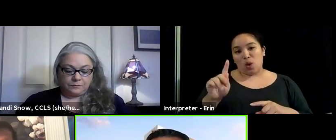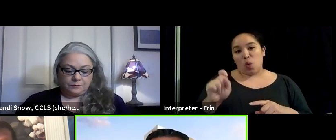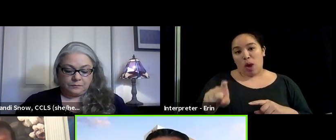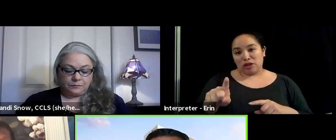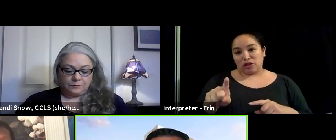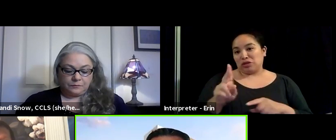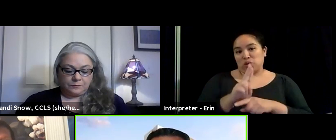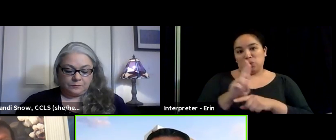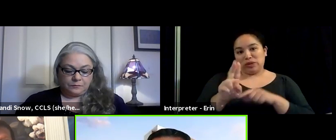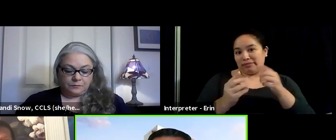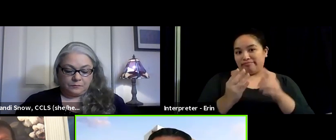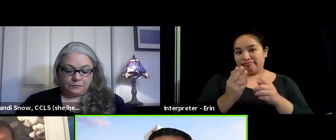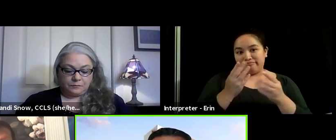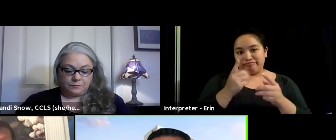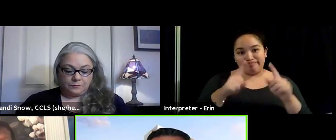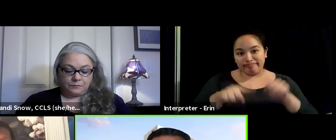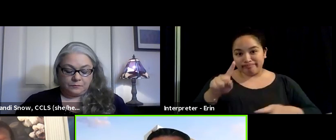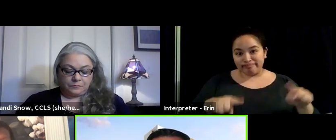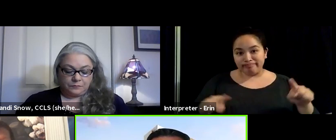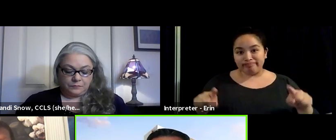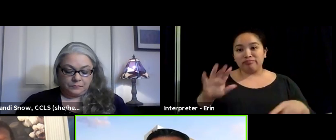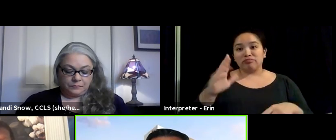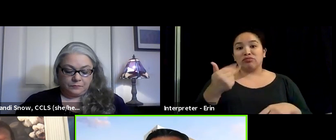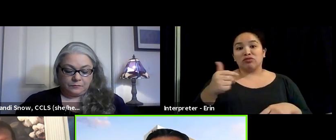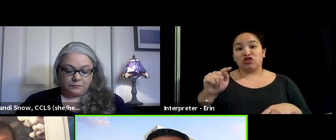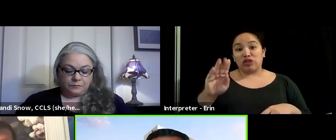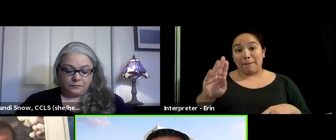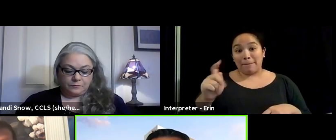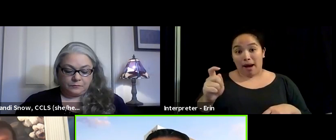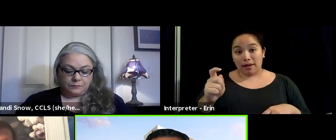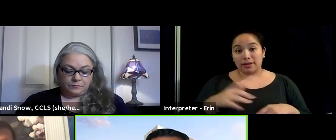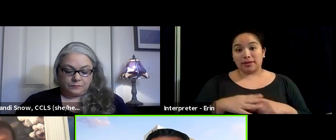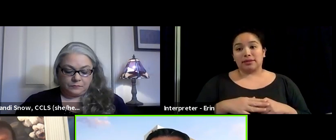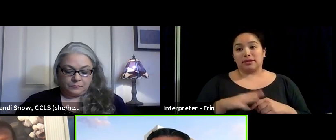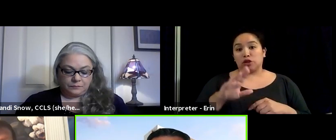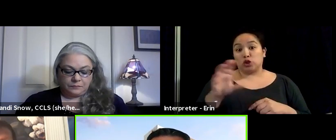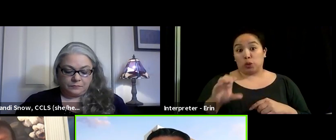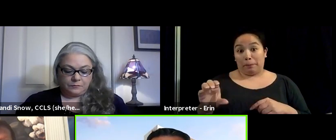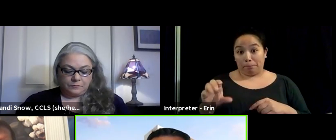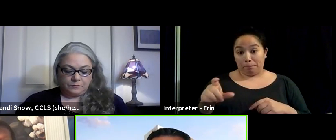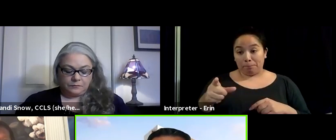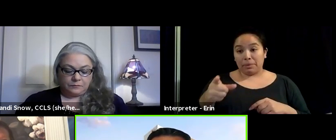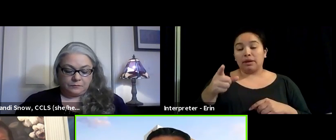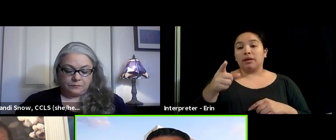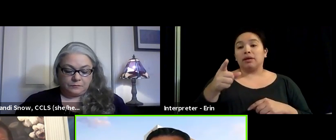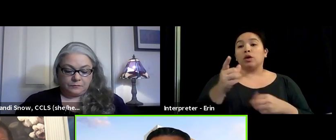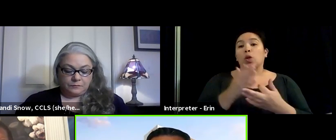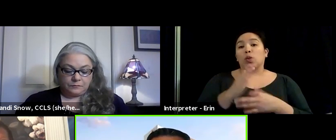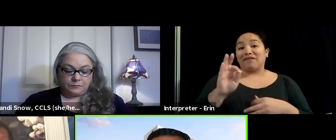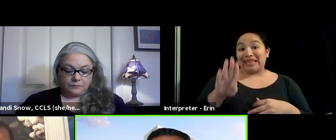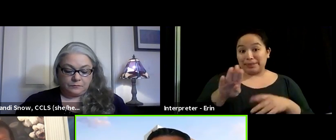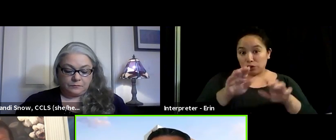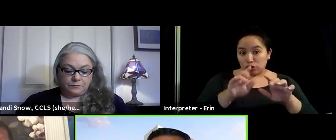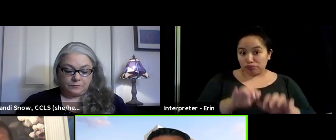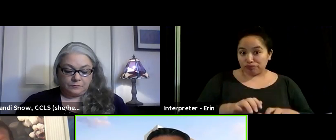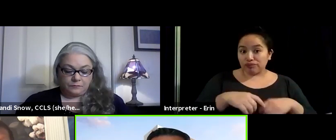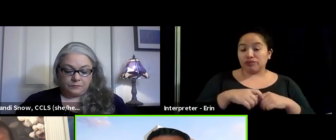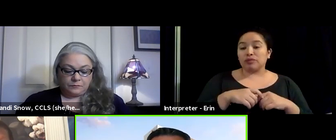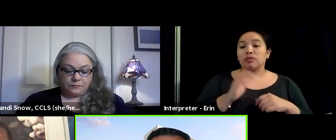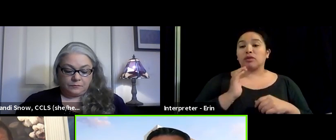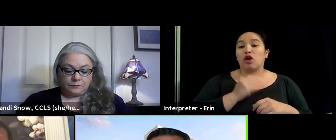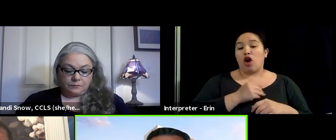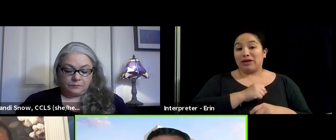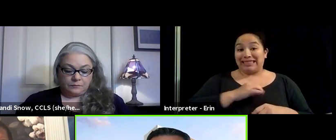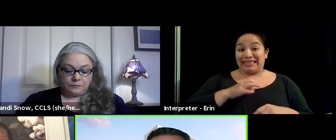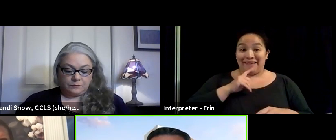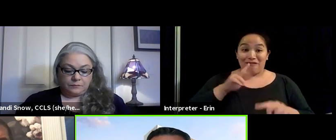multiple ways. One is through the chat box feature of Zoom. The other one is through our Facebook pages. Our staff will go